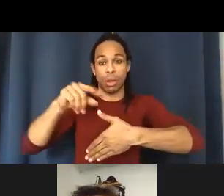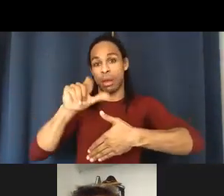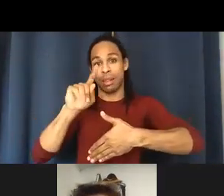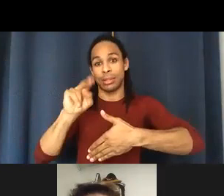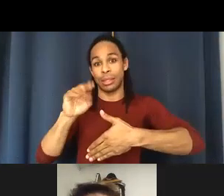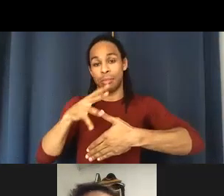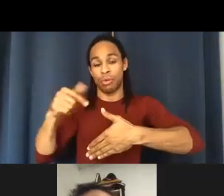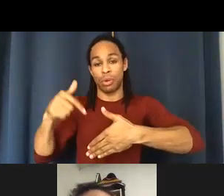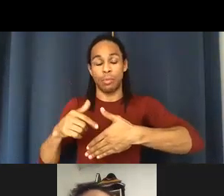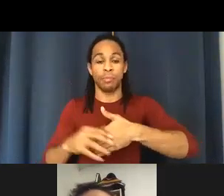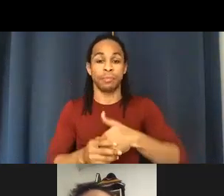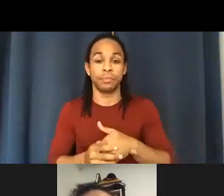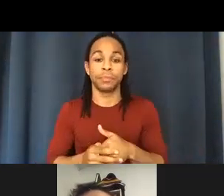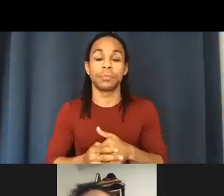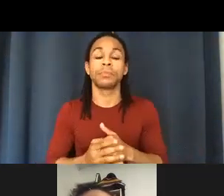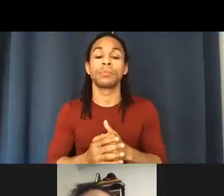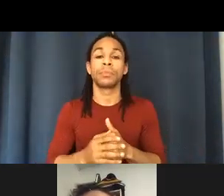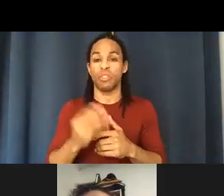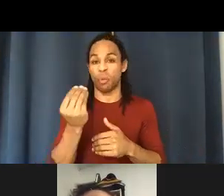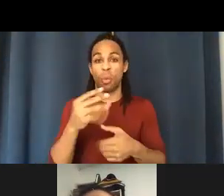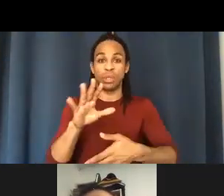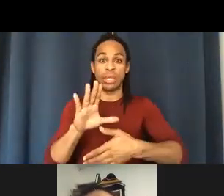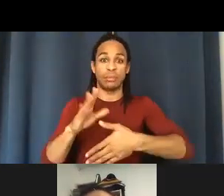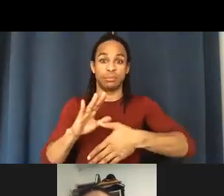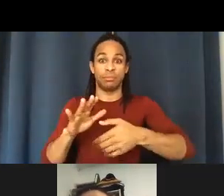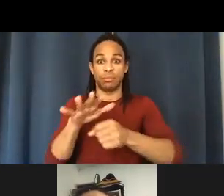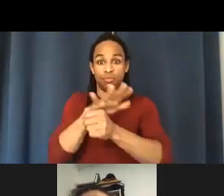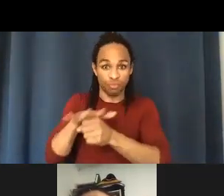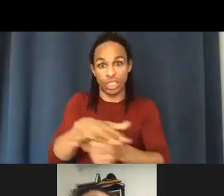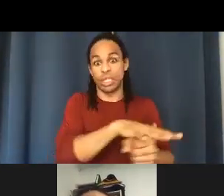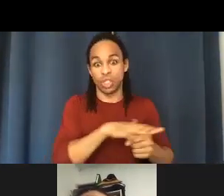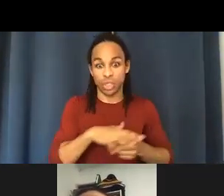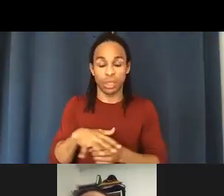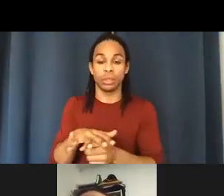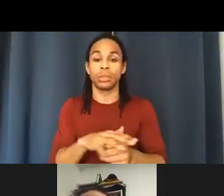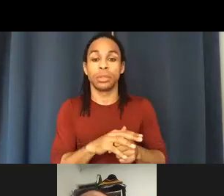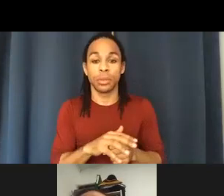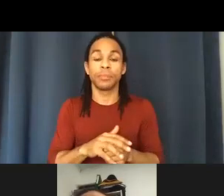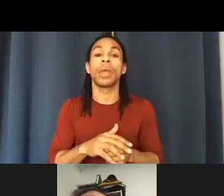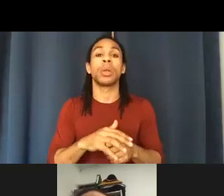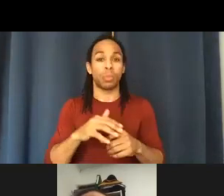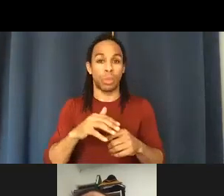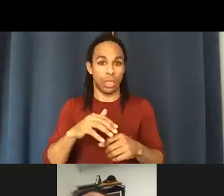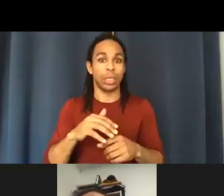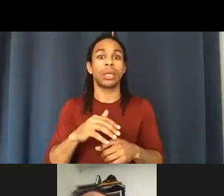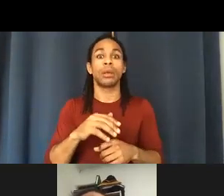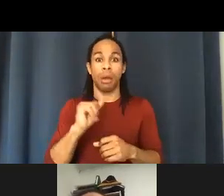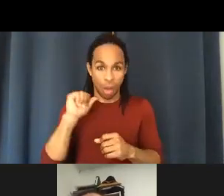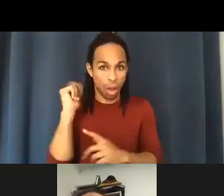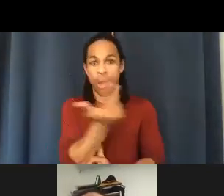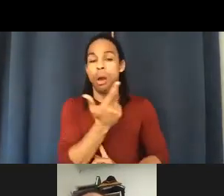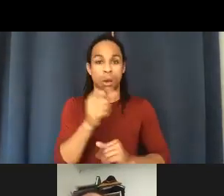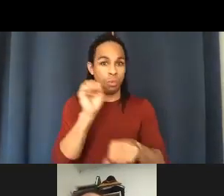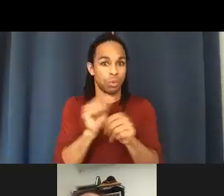with the desire to work on our strategies to bring health to all in our communities,